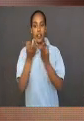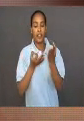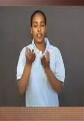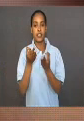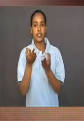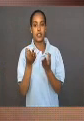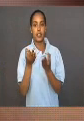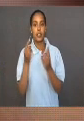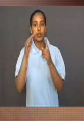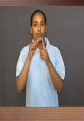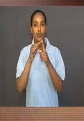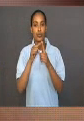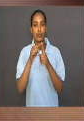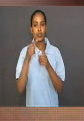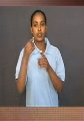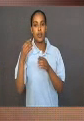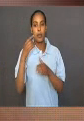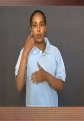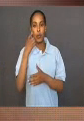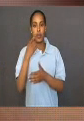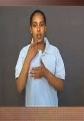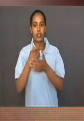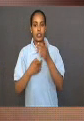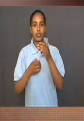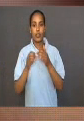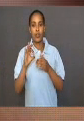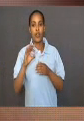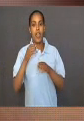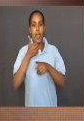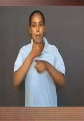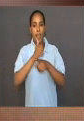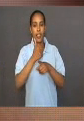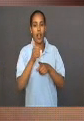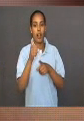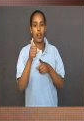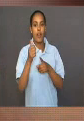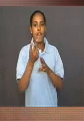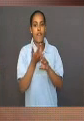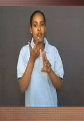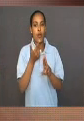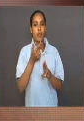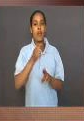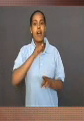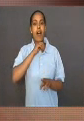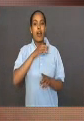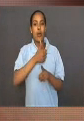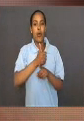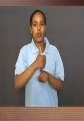referred to the production of a metal from an